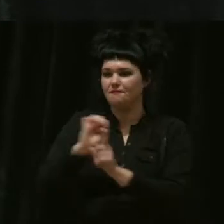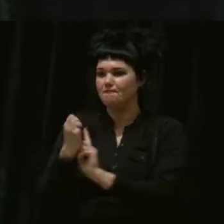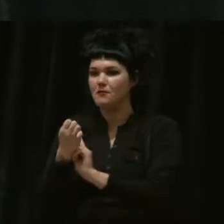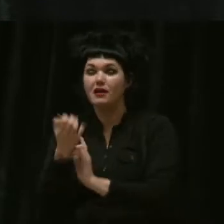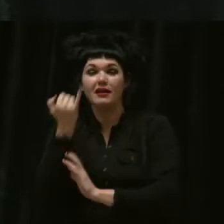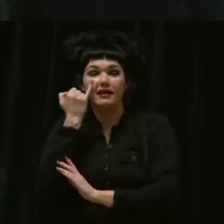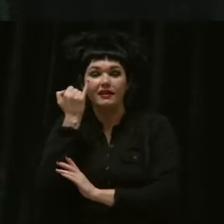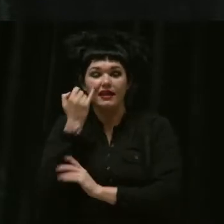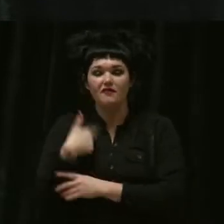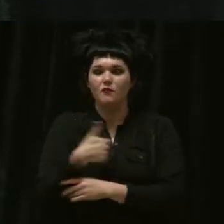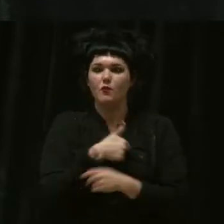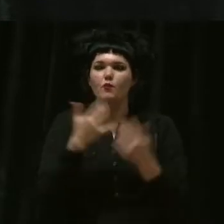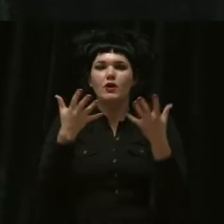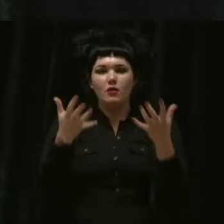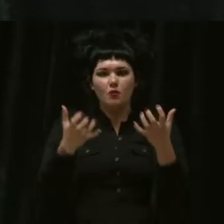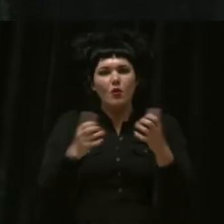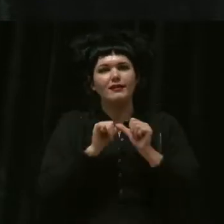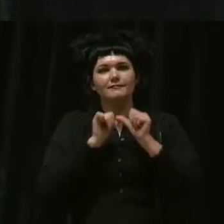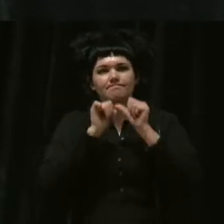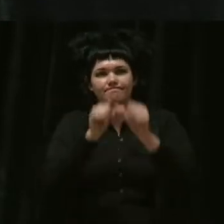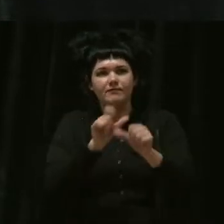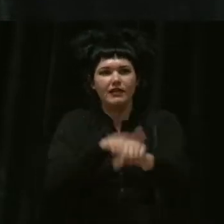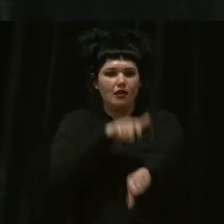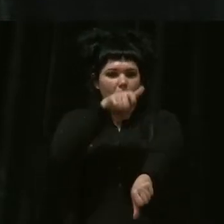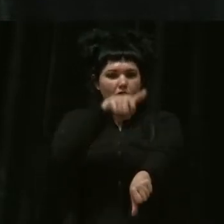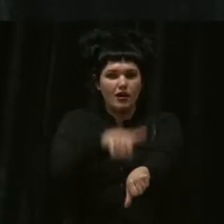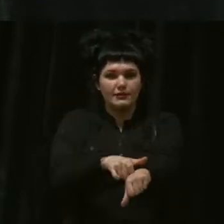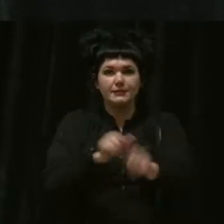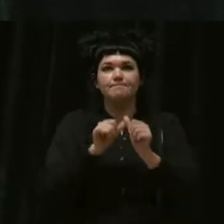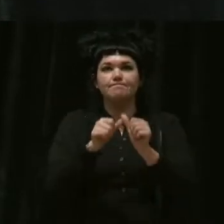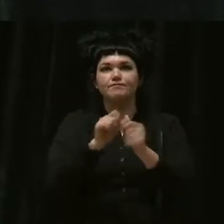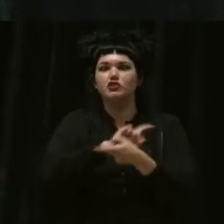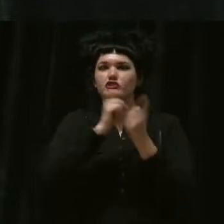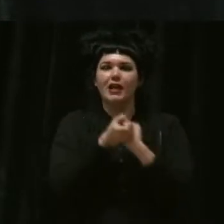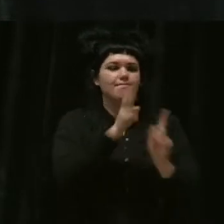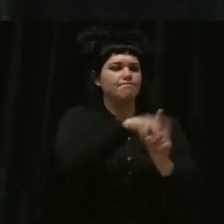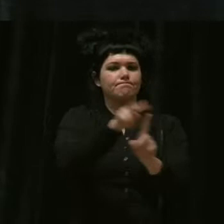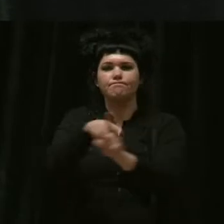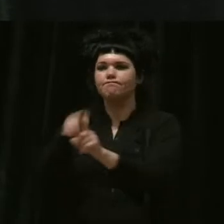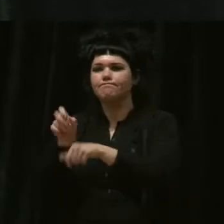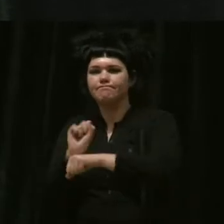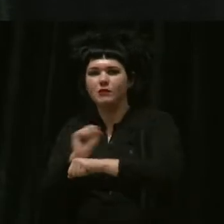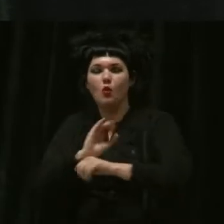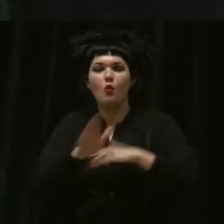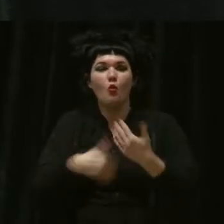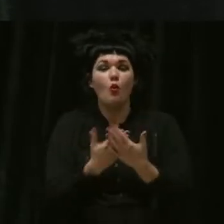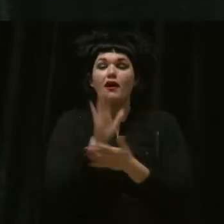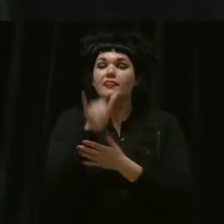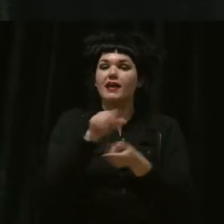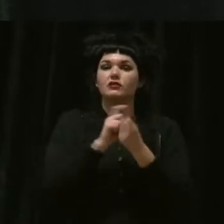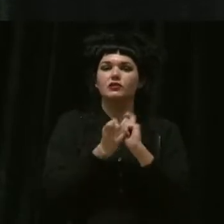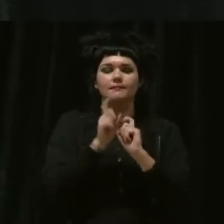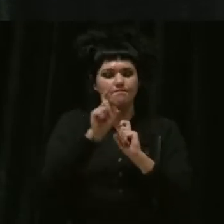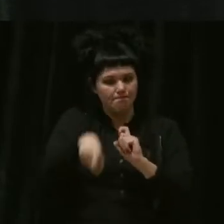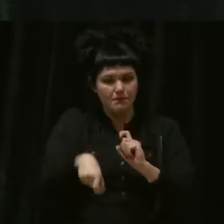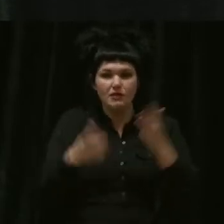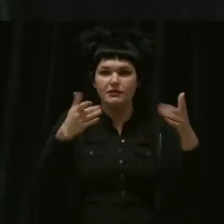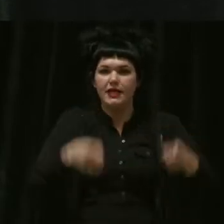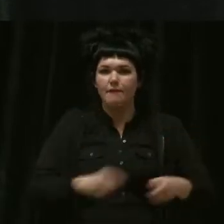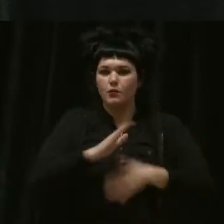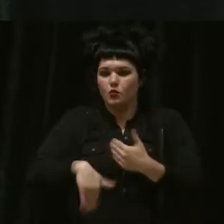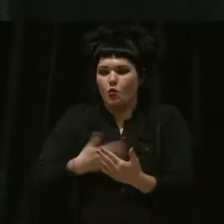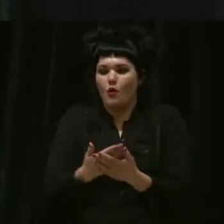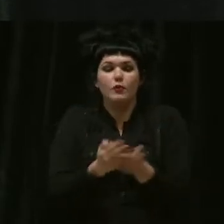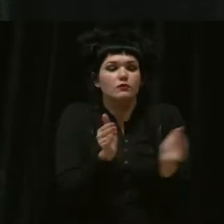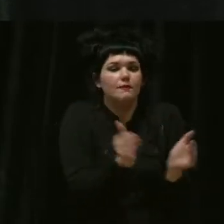we're going to make long-term sustainable change, that change has to happen at the level of the microclimates